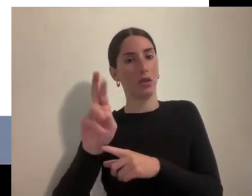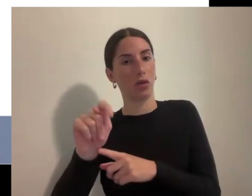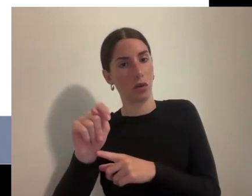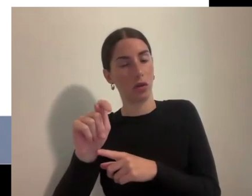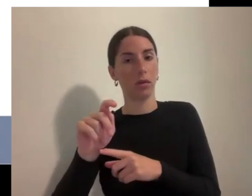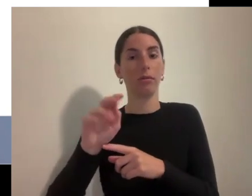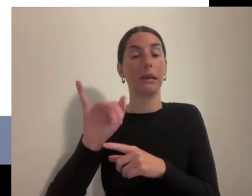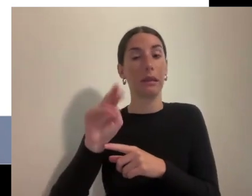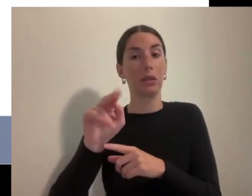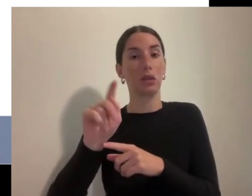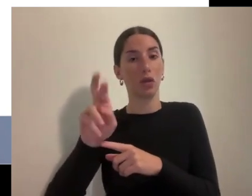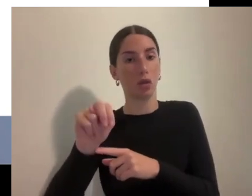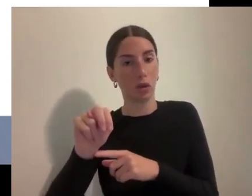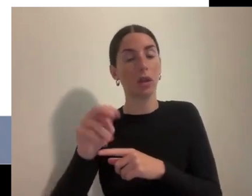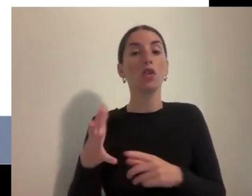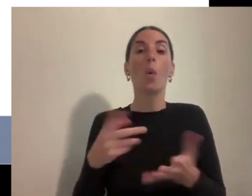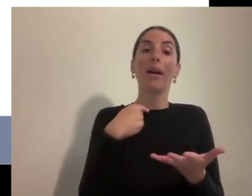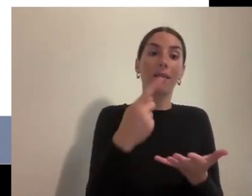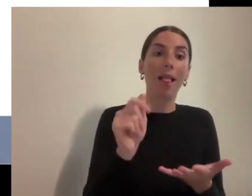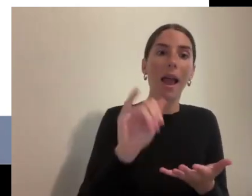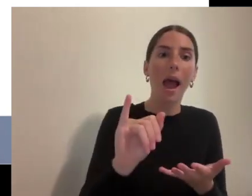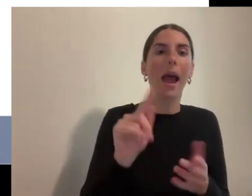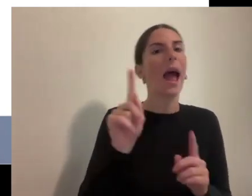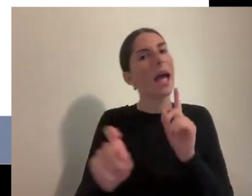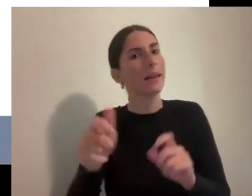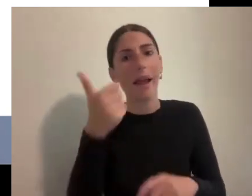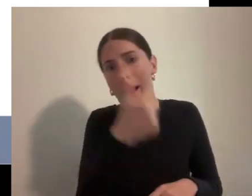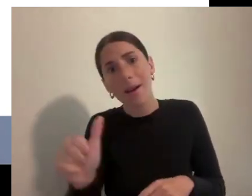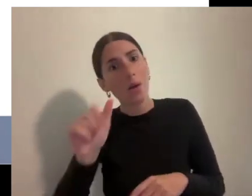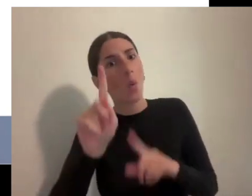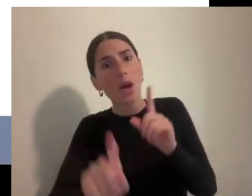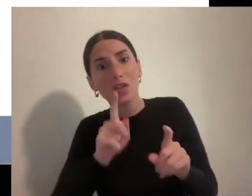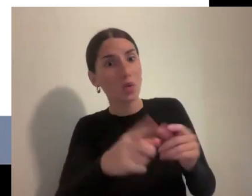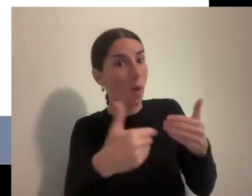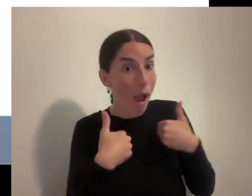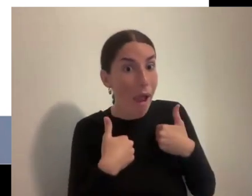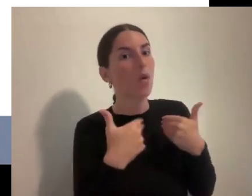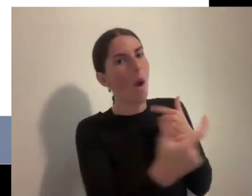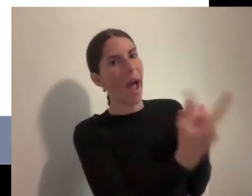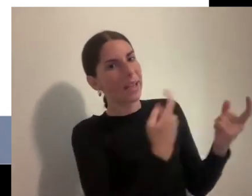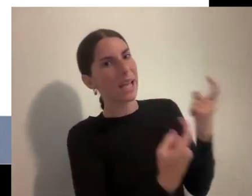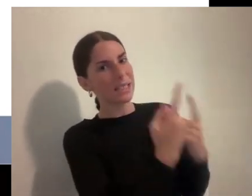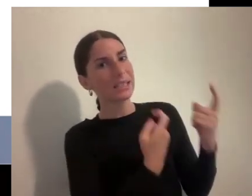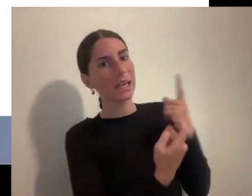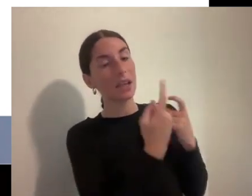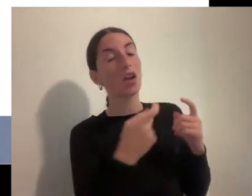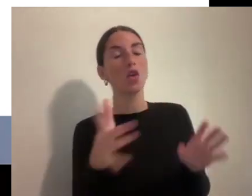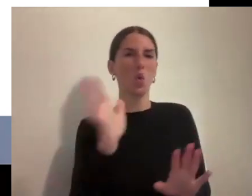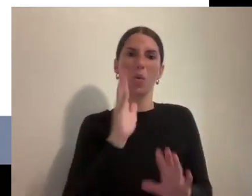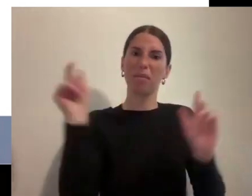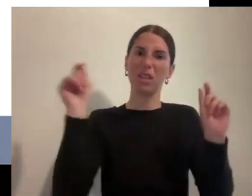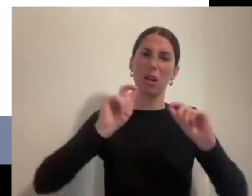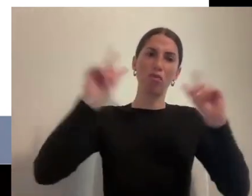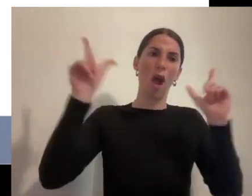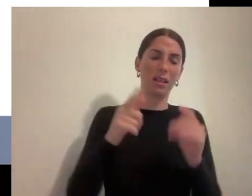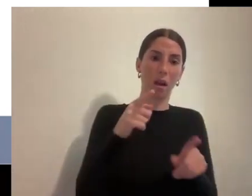the AI to ask you any questions it may have. You will be surprised at how intelligent and how